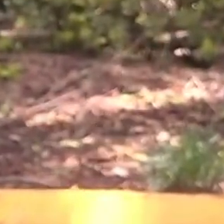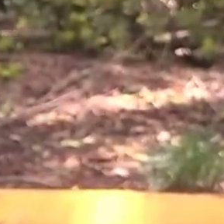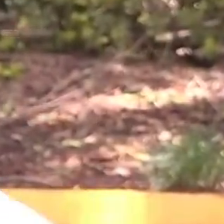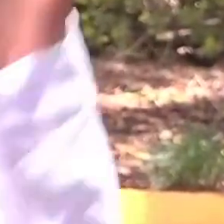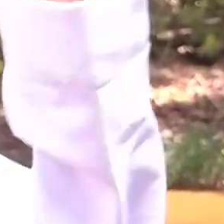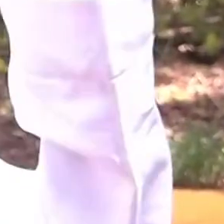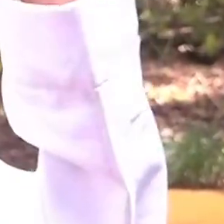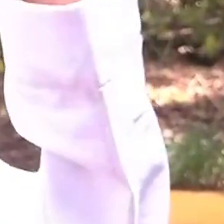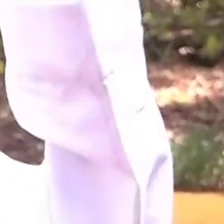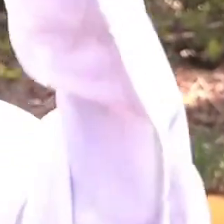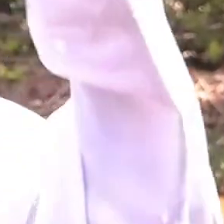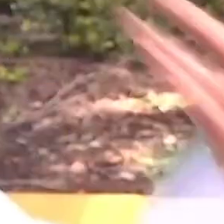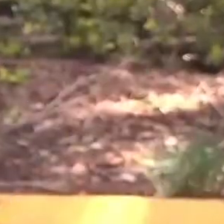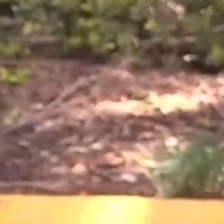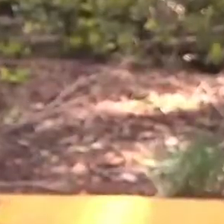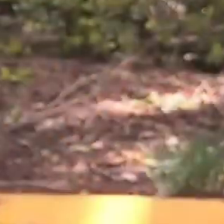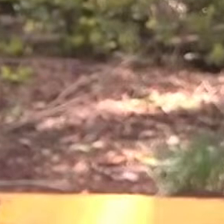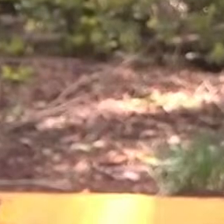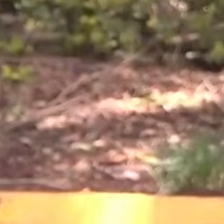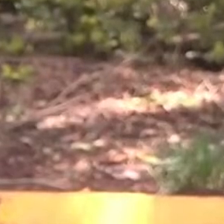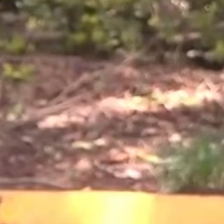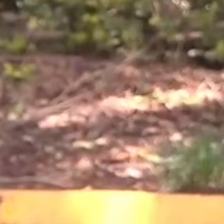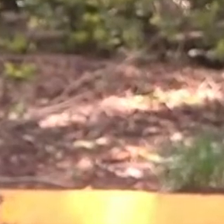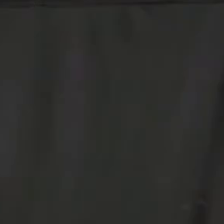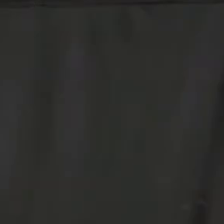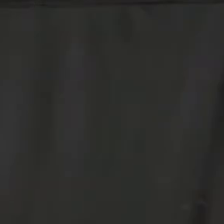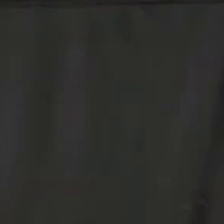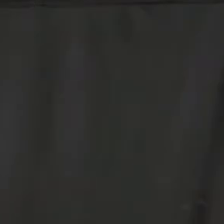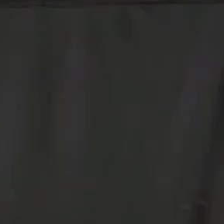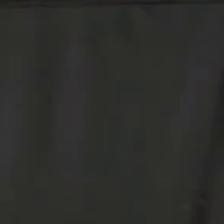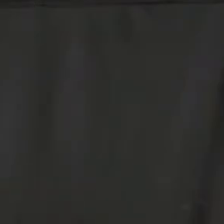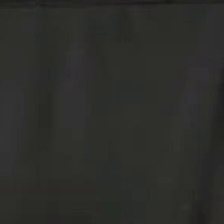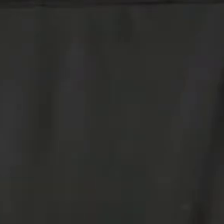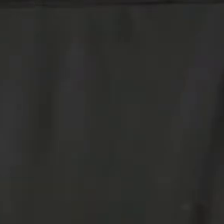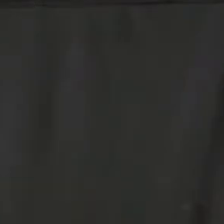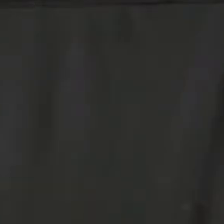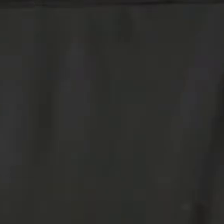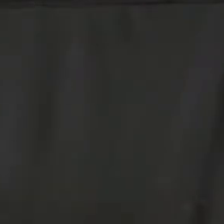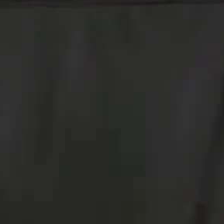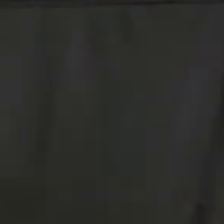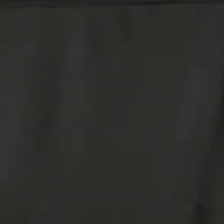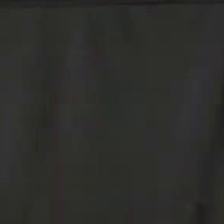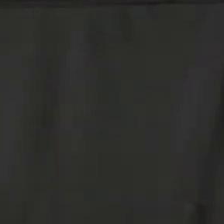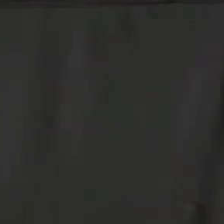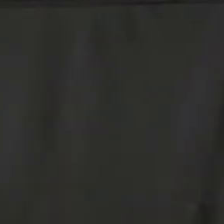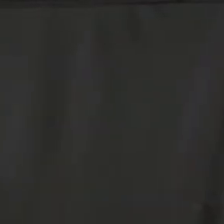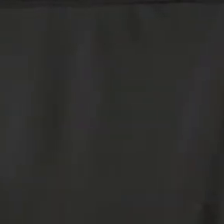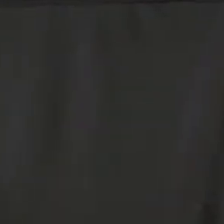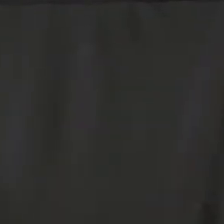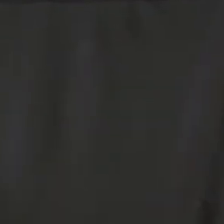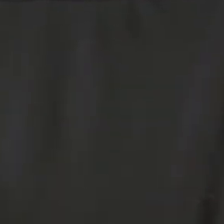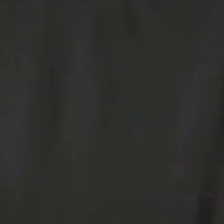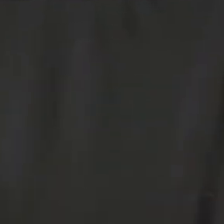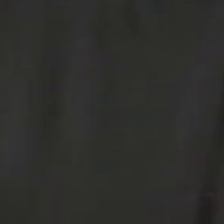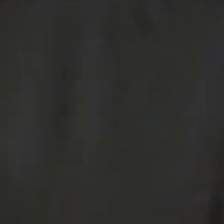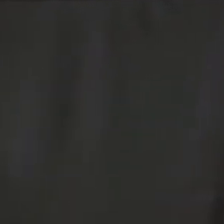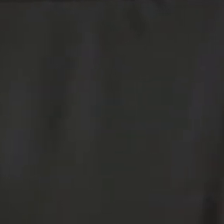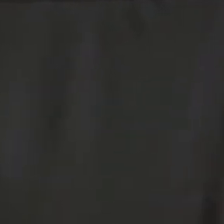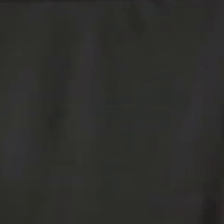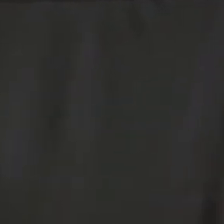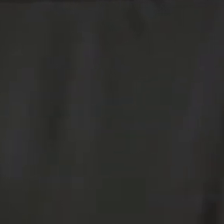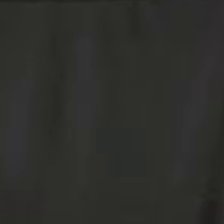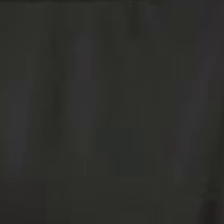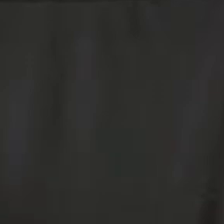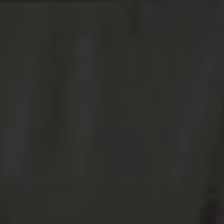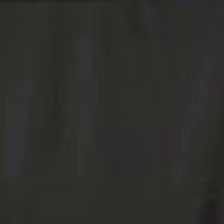right? But that's a lie. Genesis chapter 3 verses 8. That evening they heard the Lord God